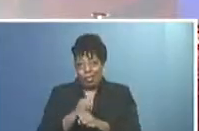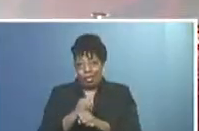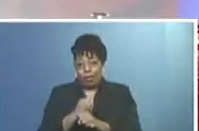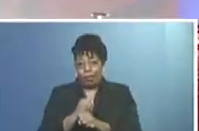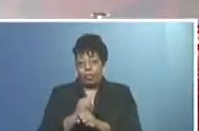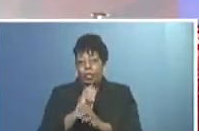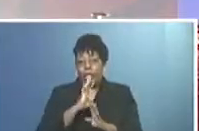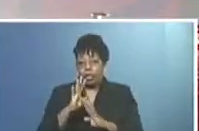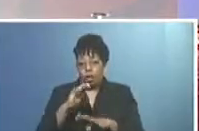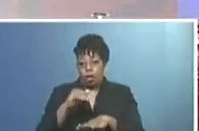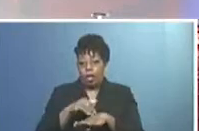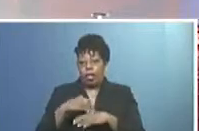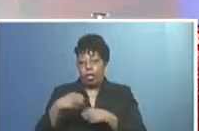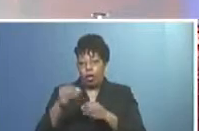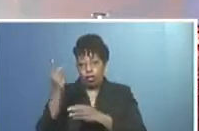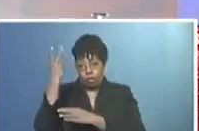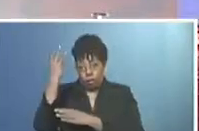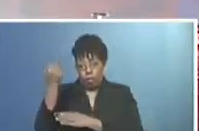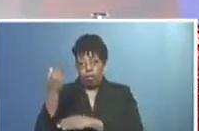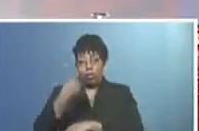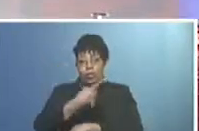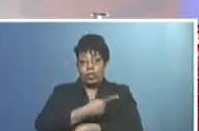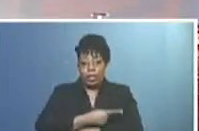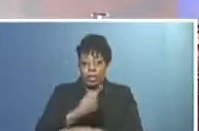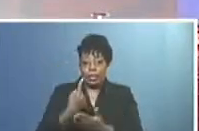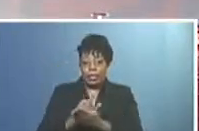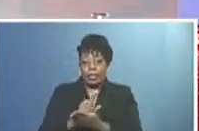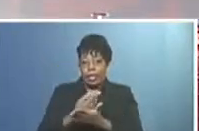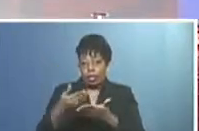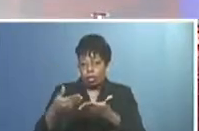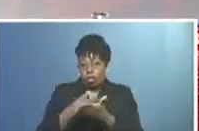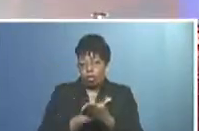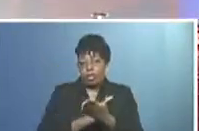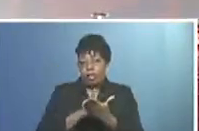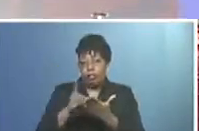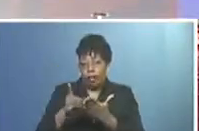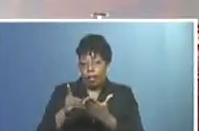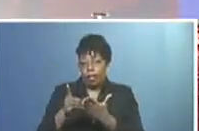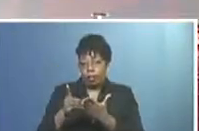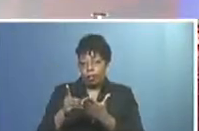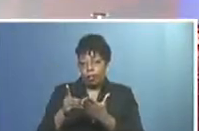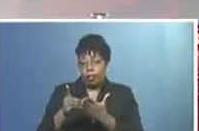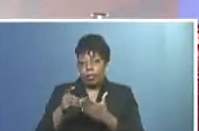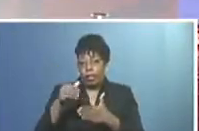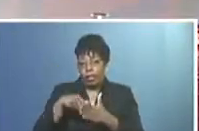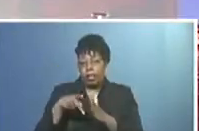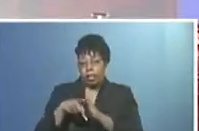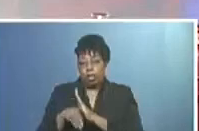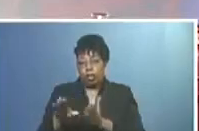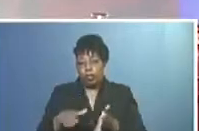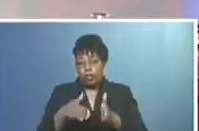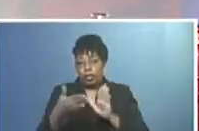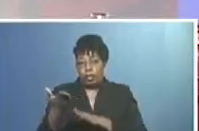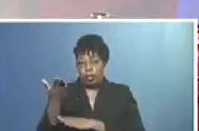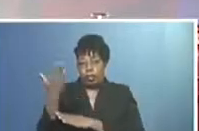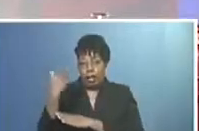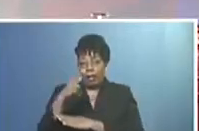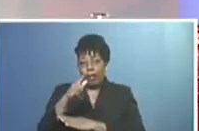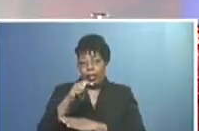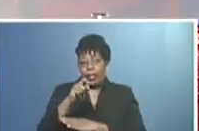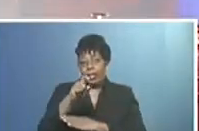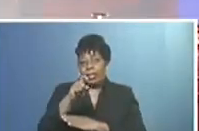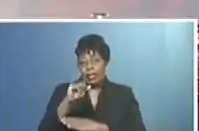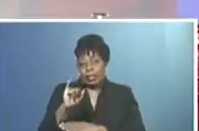the office of the Prime Minister today also discussed the latest developments in the homicide probe into the death of former taxi cab